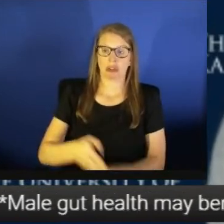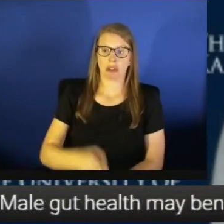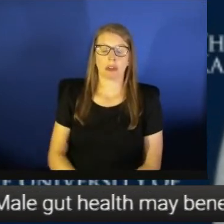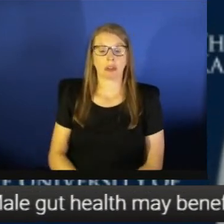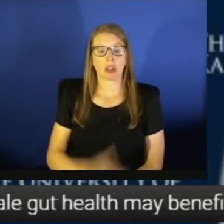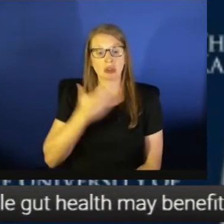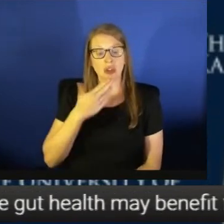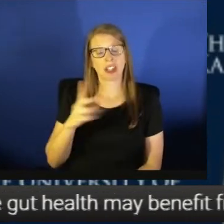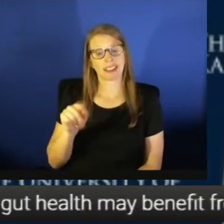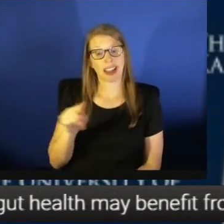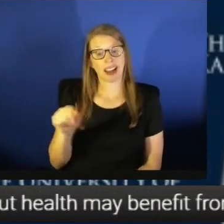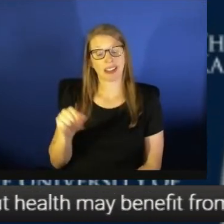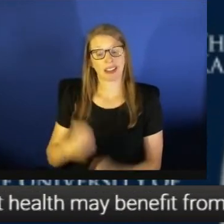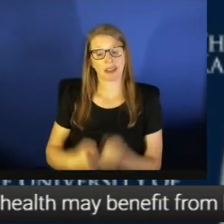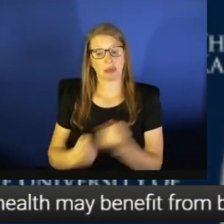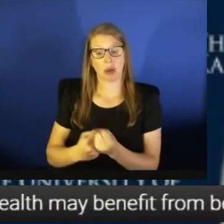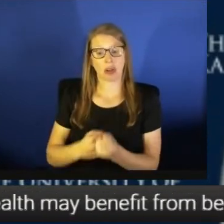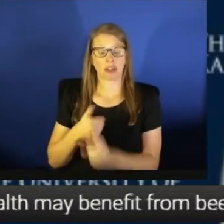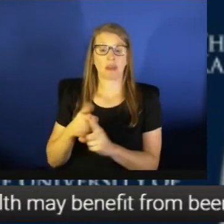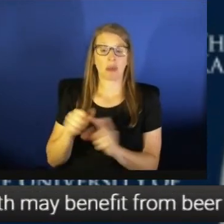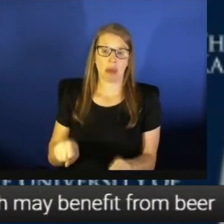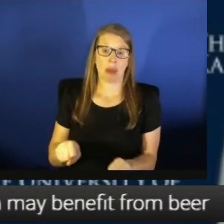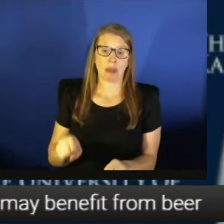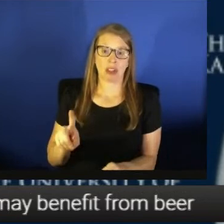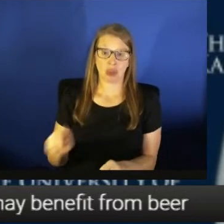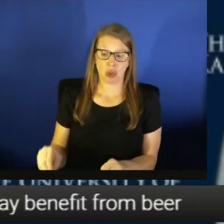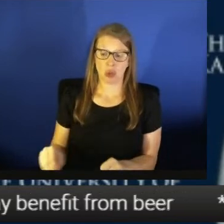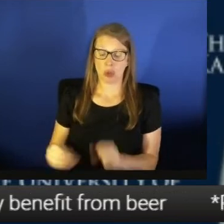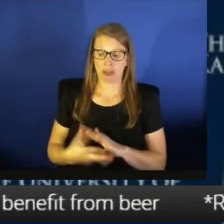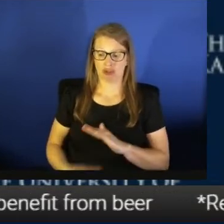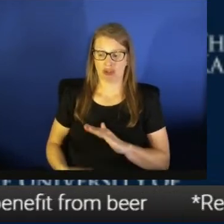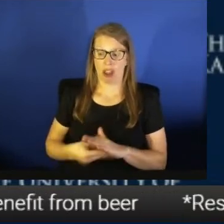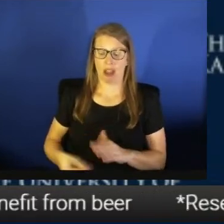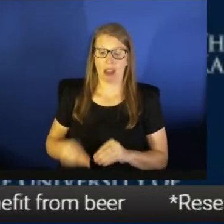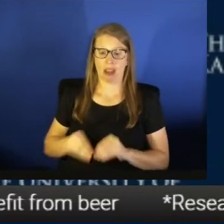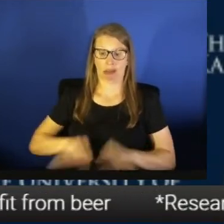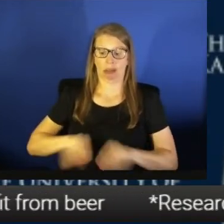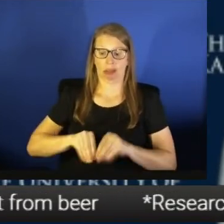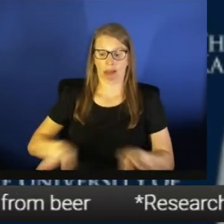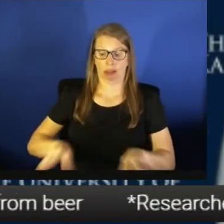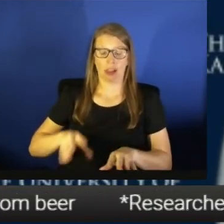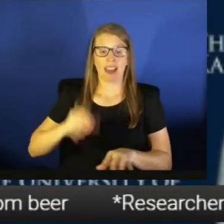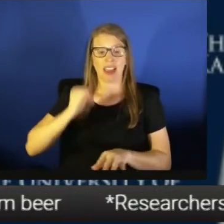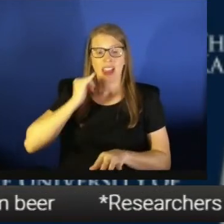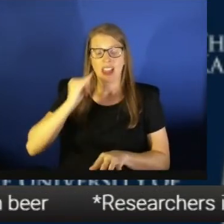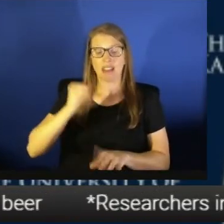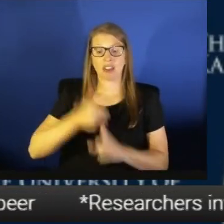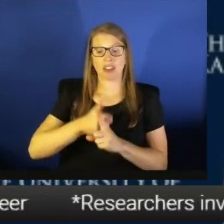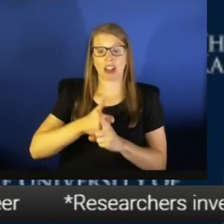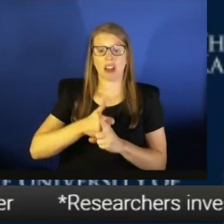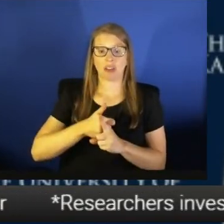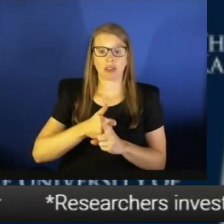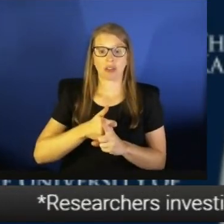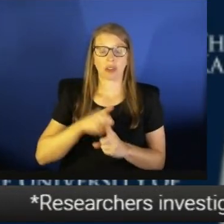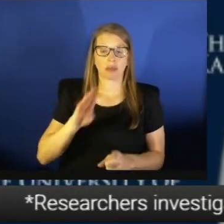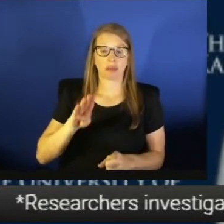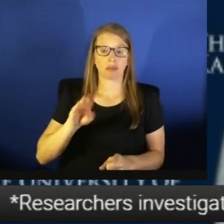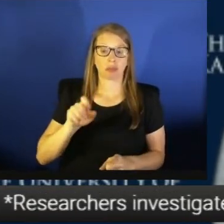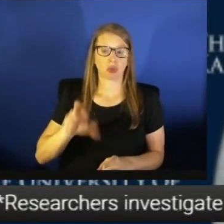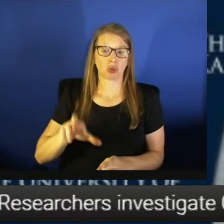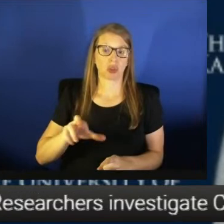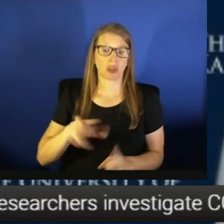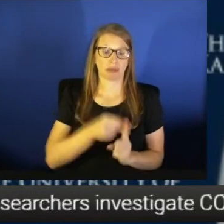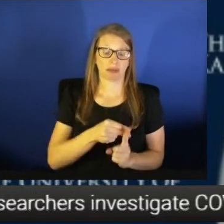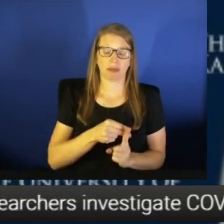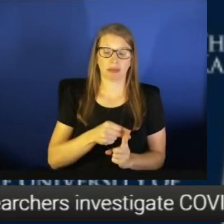data to support the fact that you probably do shed less if you're vaccinated and boosted. But this sounds like a fairly high risk scenario. Just